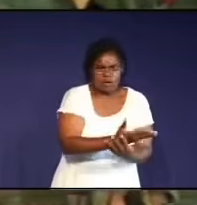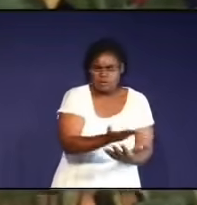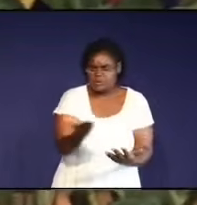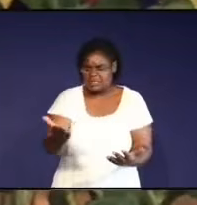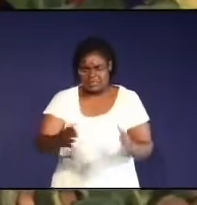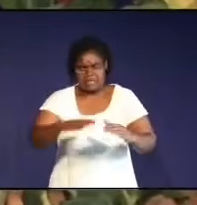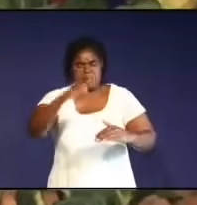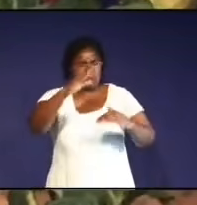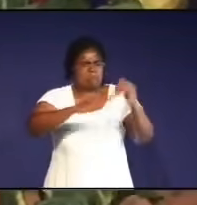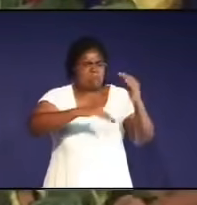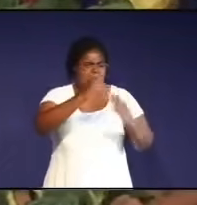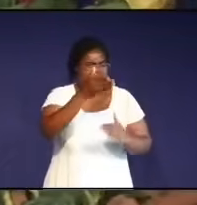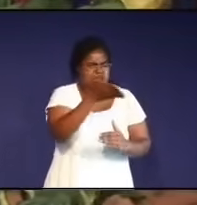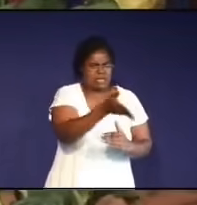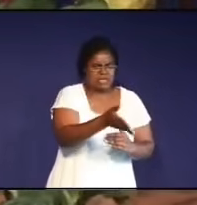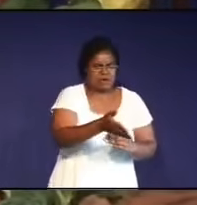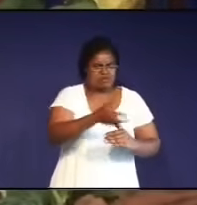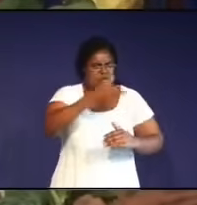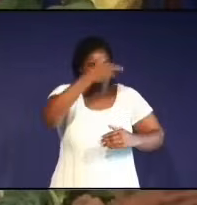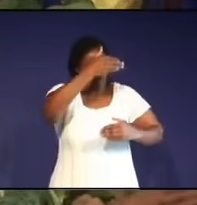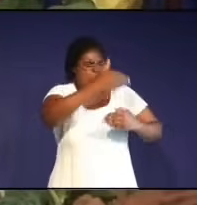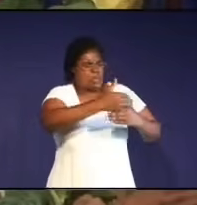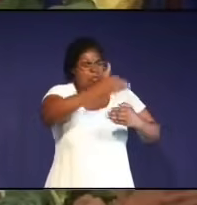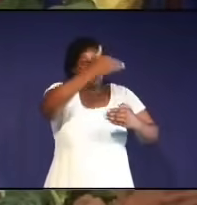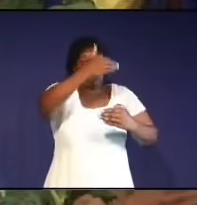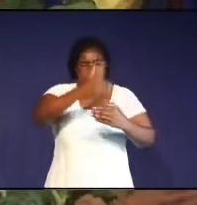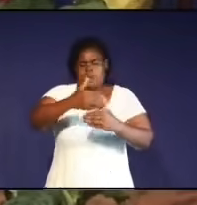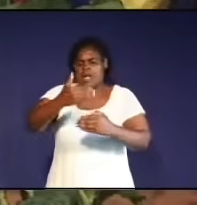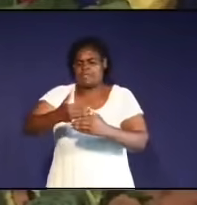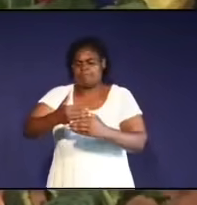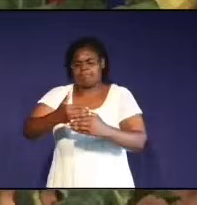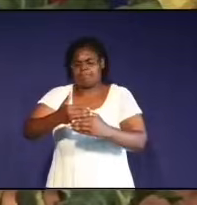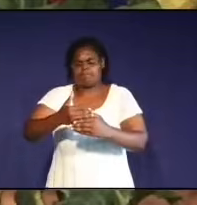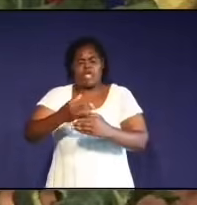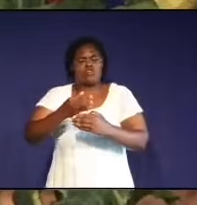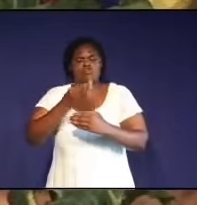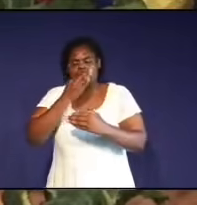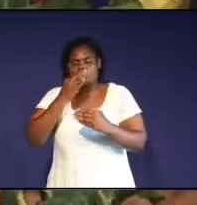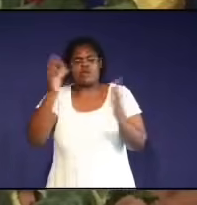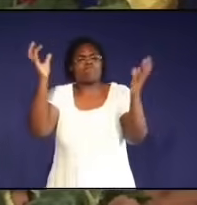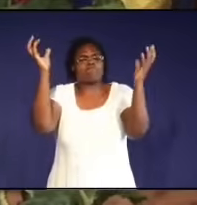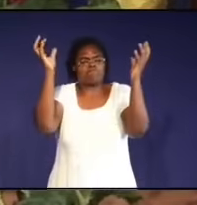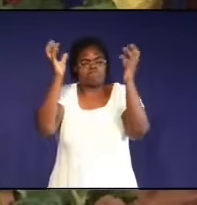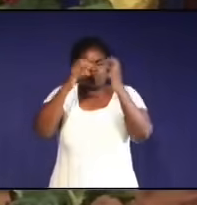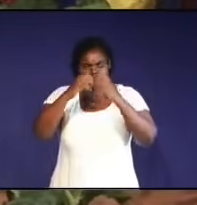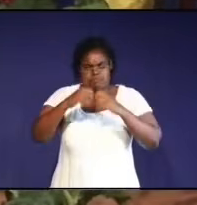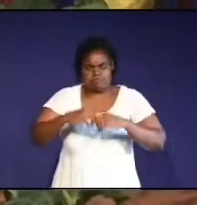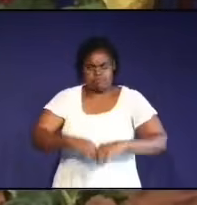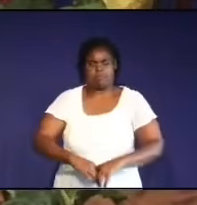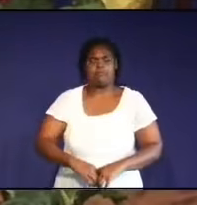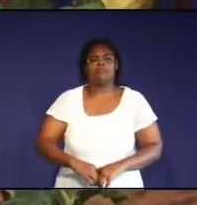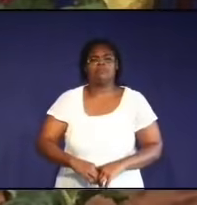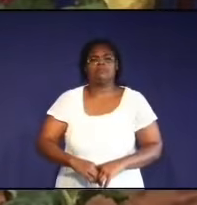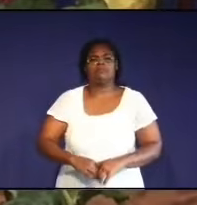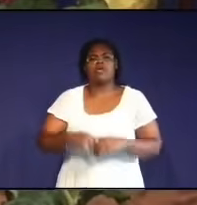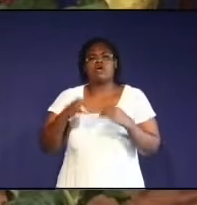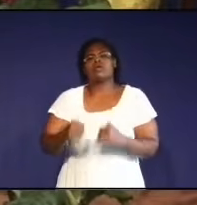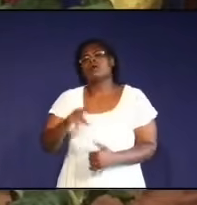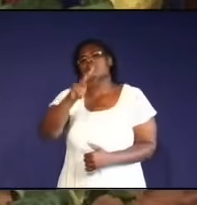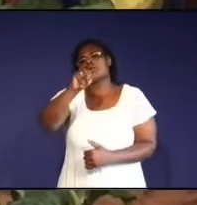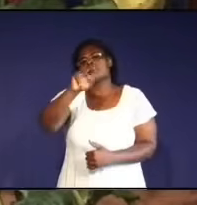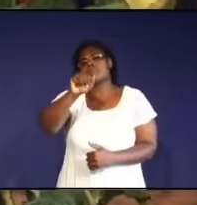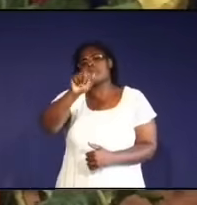one stone on another. And so in Mark 13 and